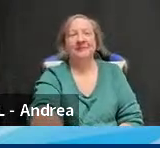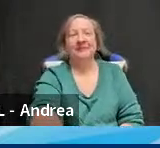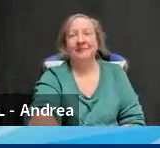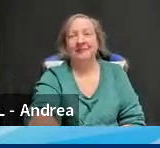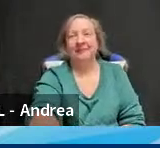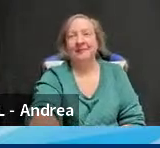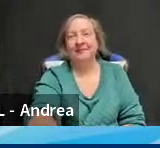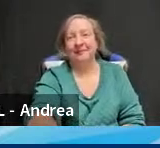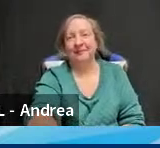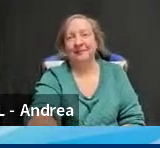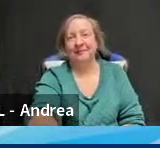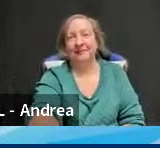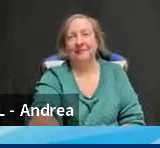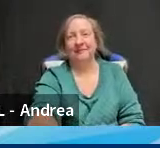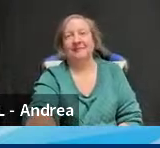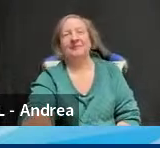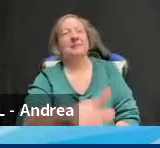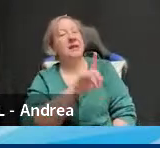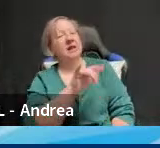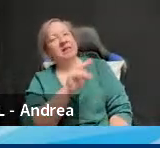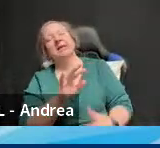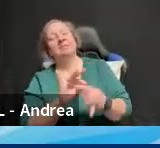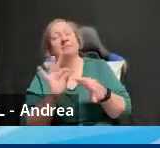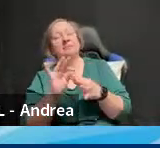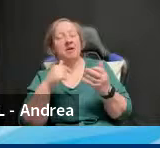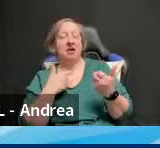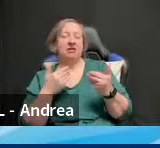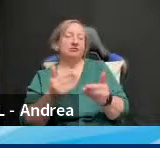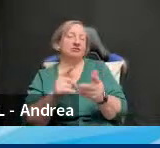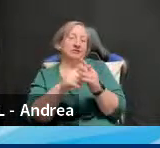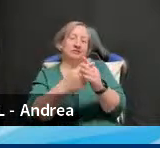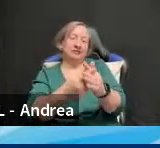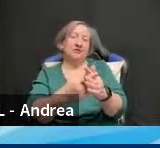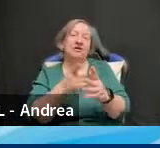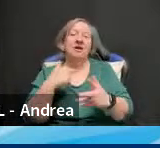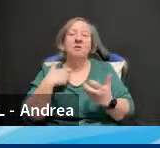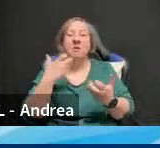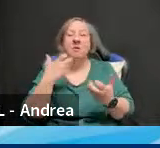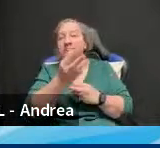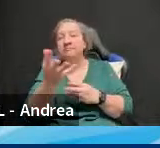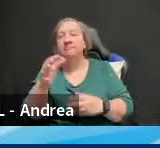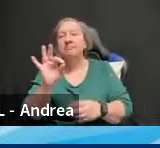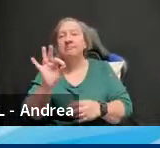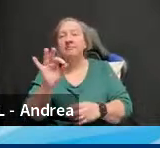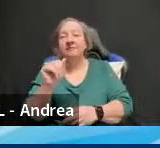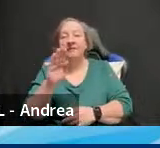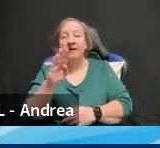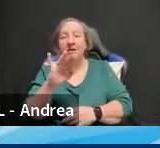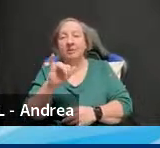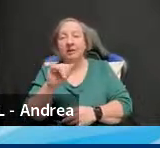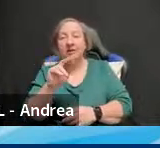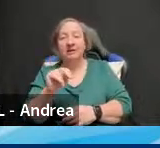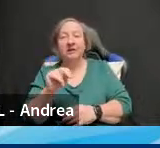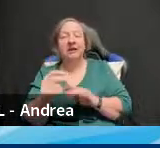I'll go ahead and start. First of all, I want to just let you know that Fabian has been reaching